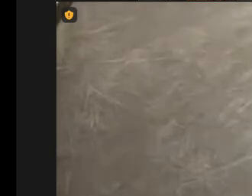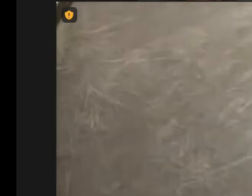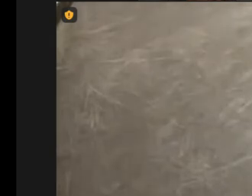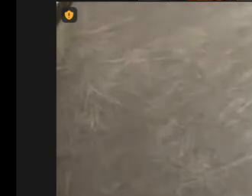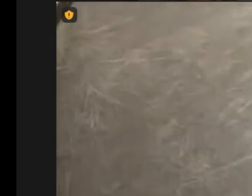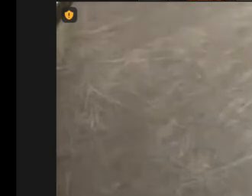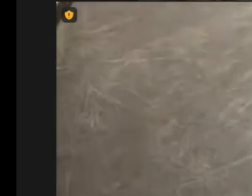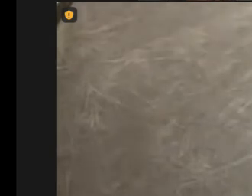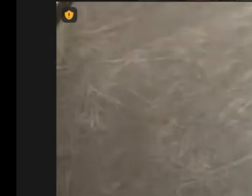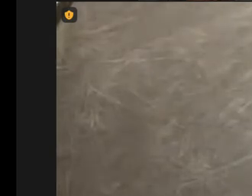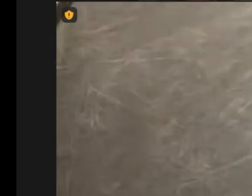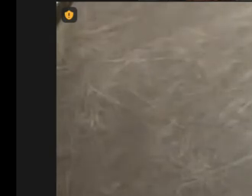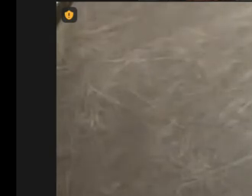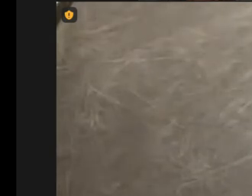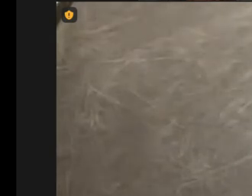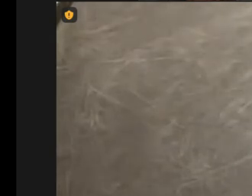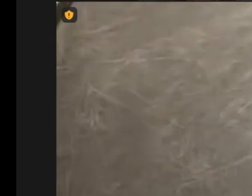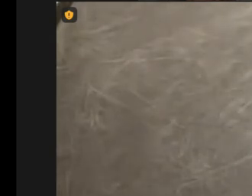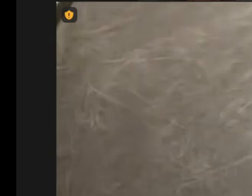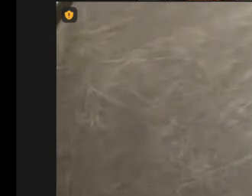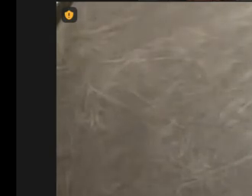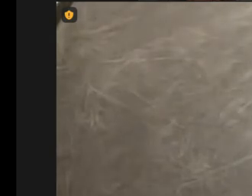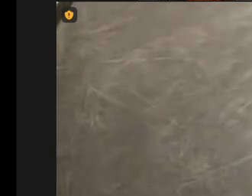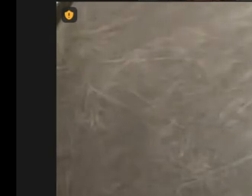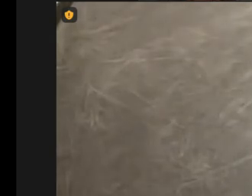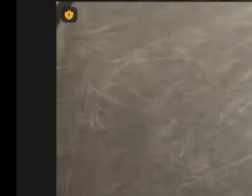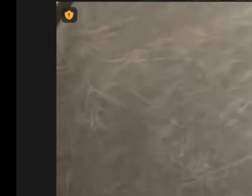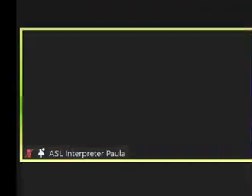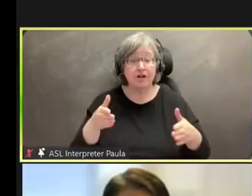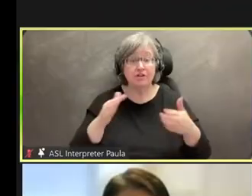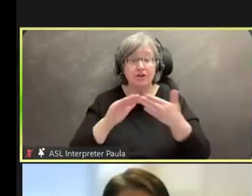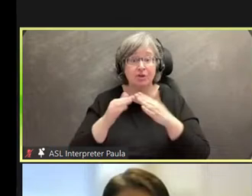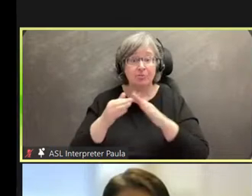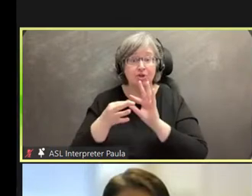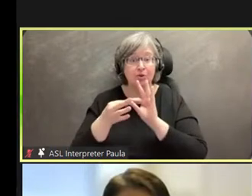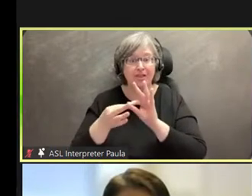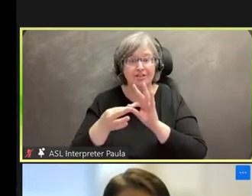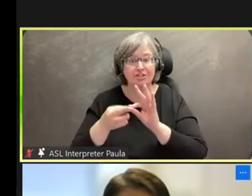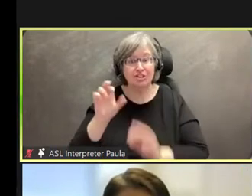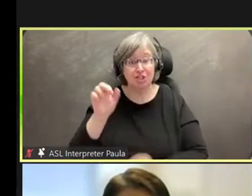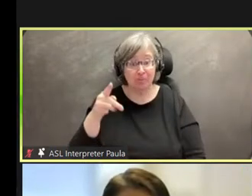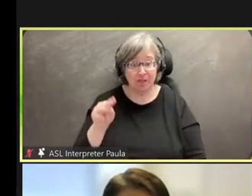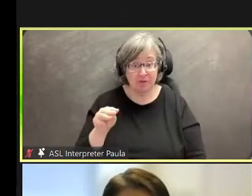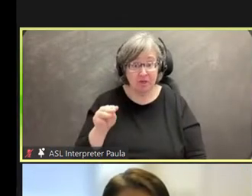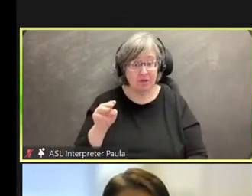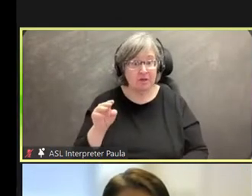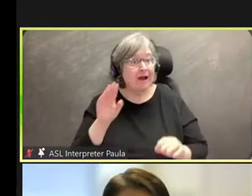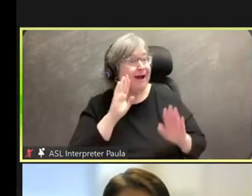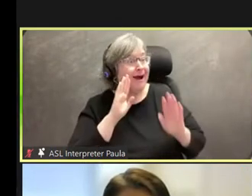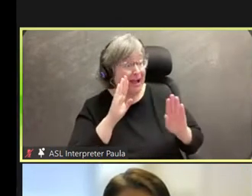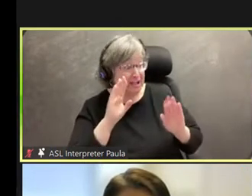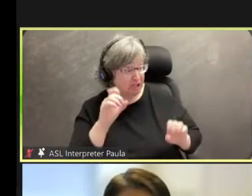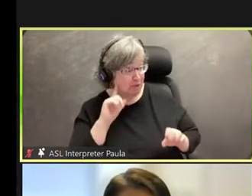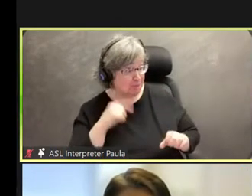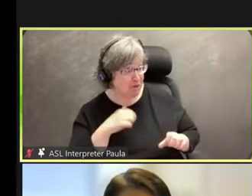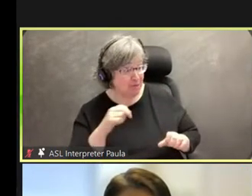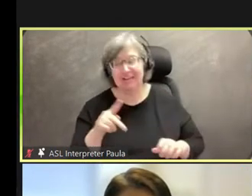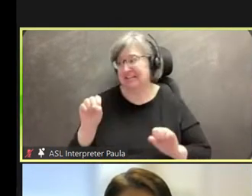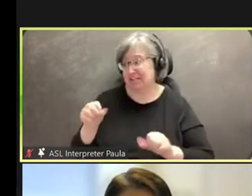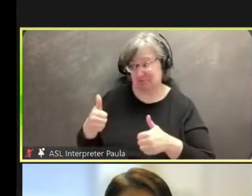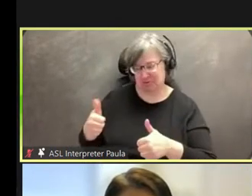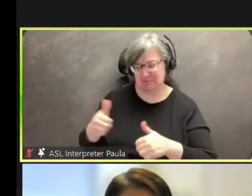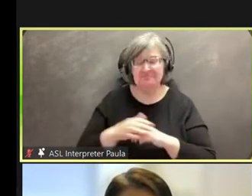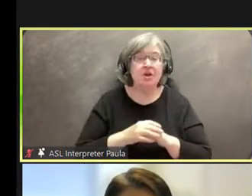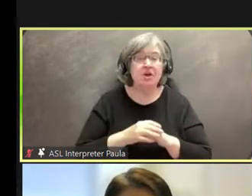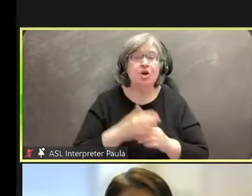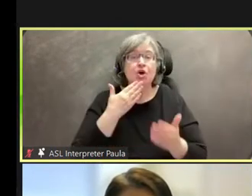Community Relations of RPM. Hey, Whitney, can you hear me okay? Yes, you sound great. Great. Good to